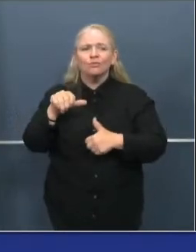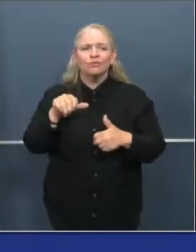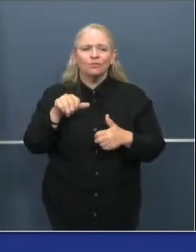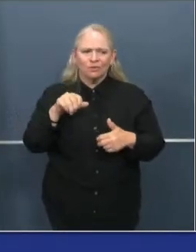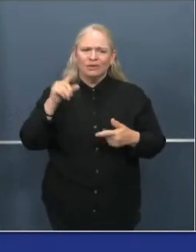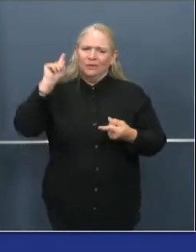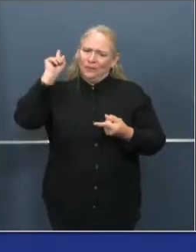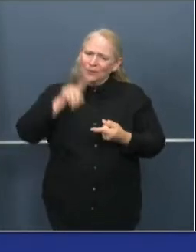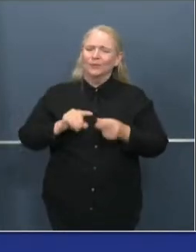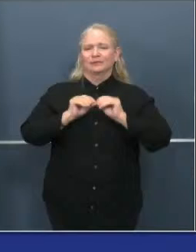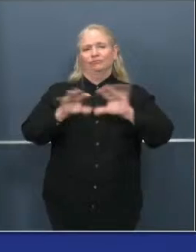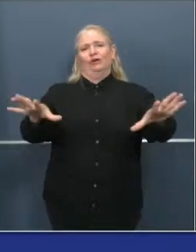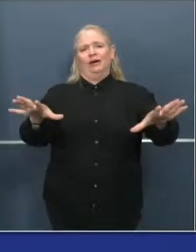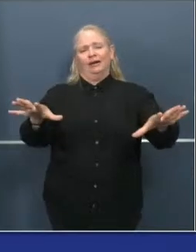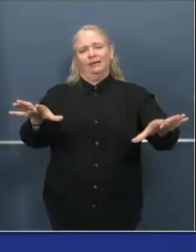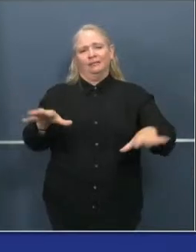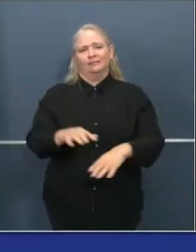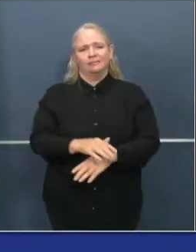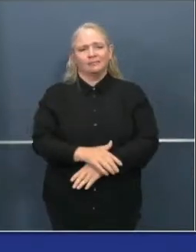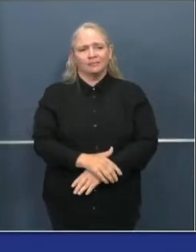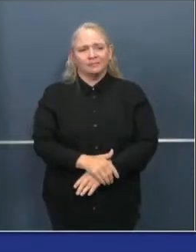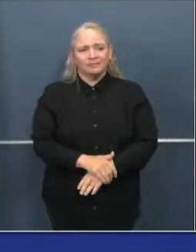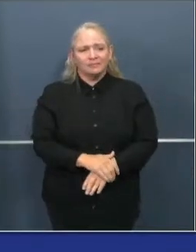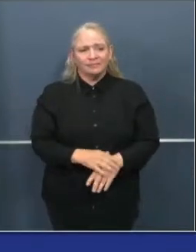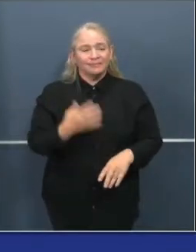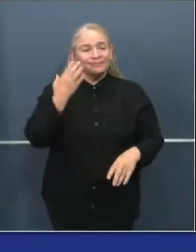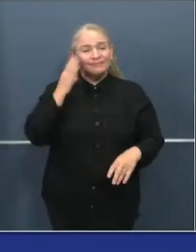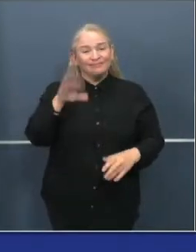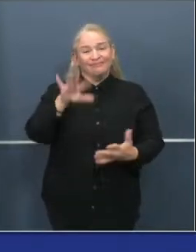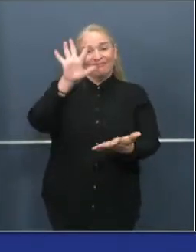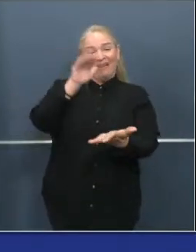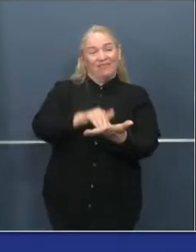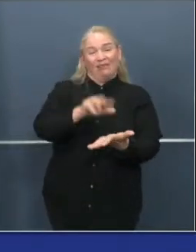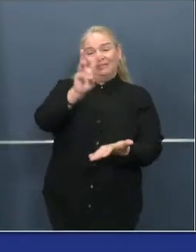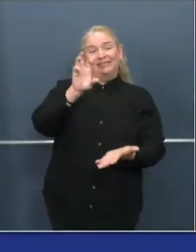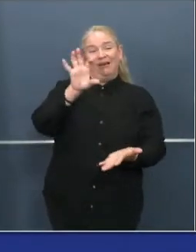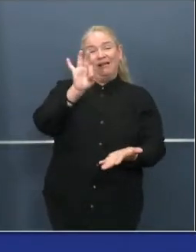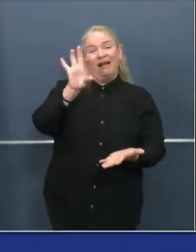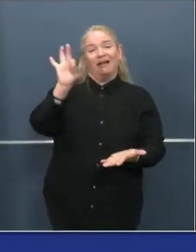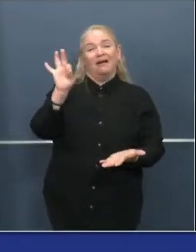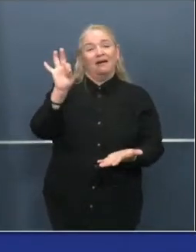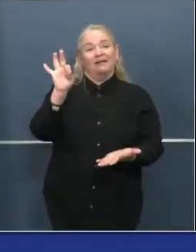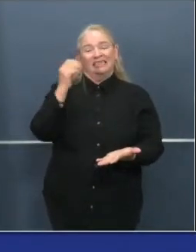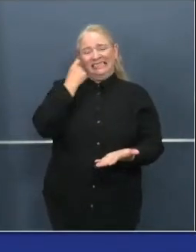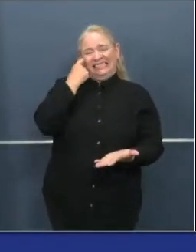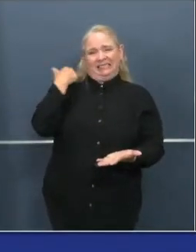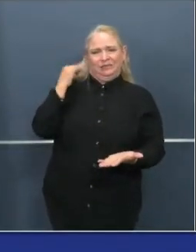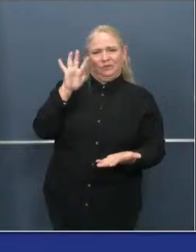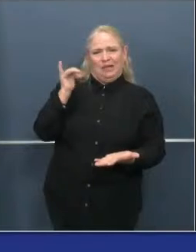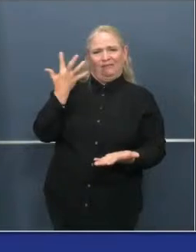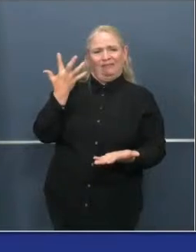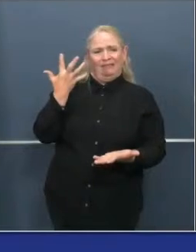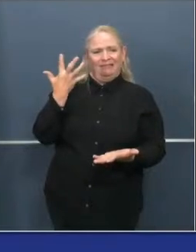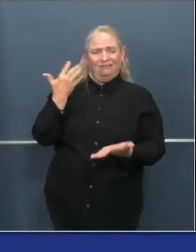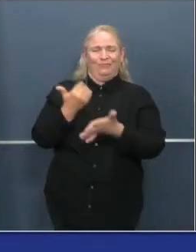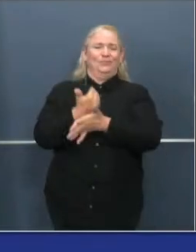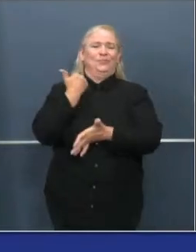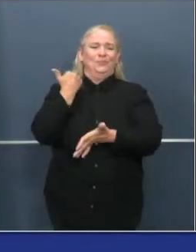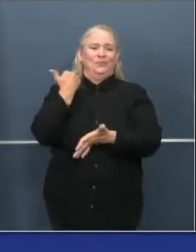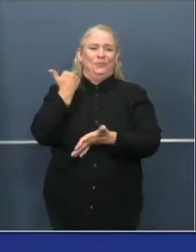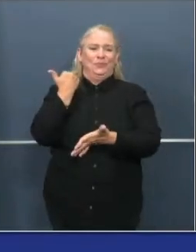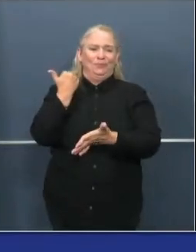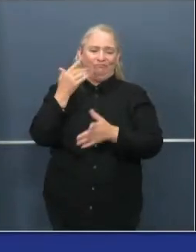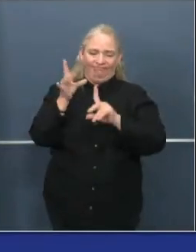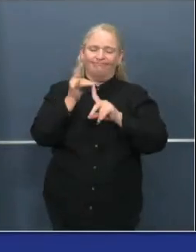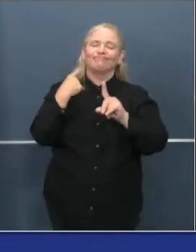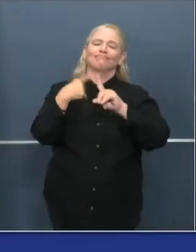of 5,700 new cases reported on July 5th. This is the last reporting period. I've included in this slide a